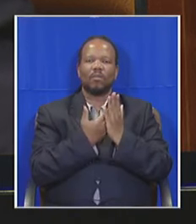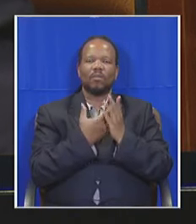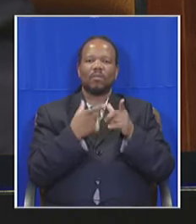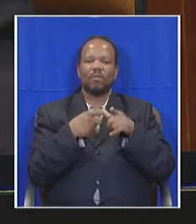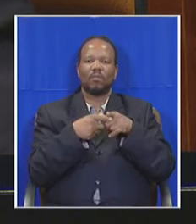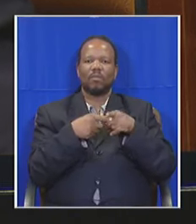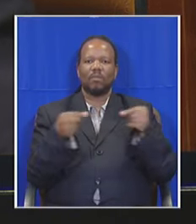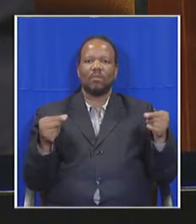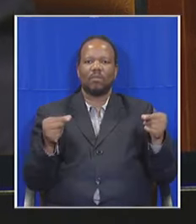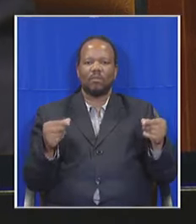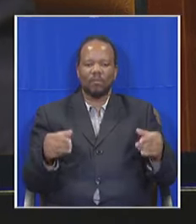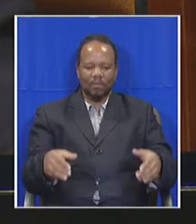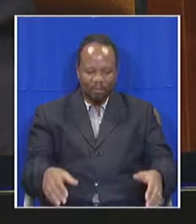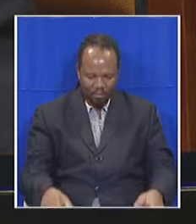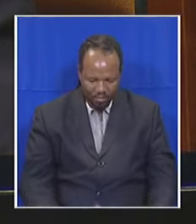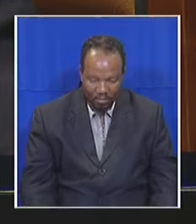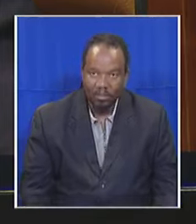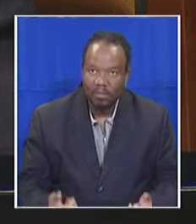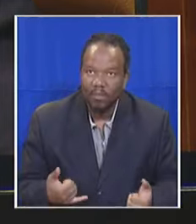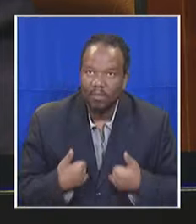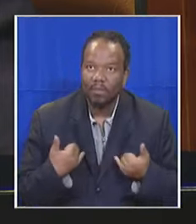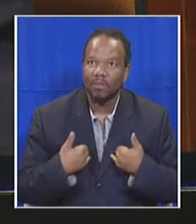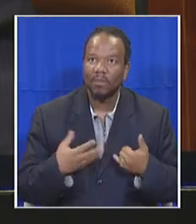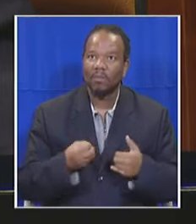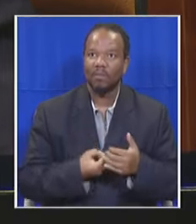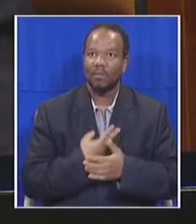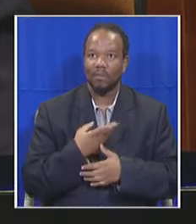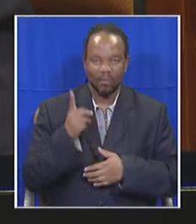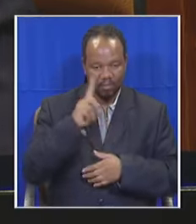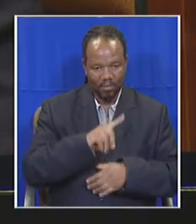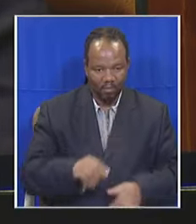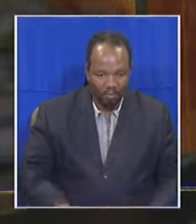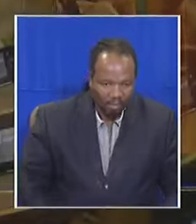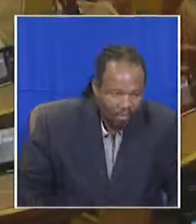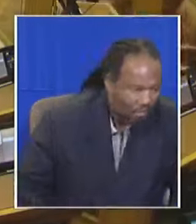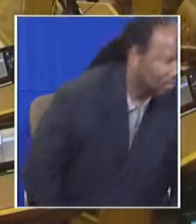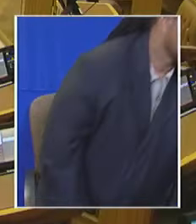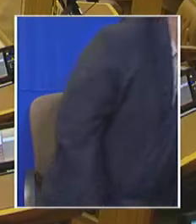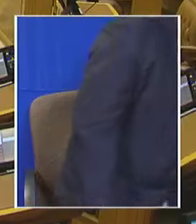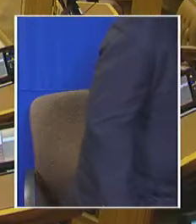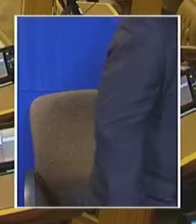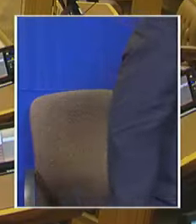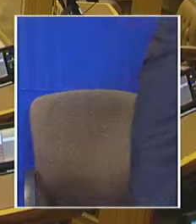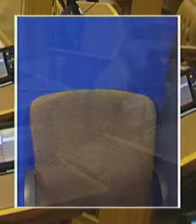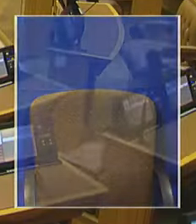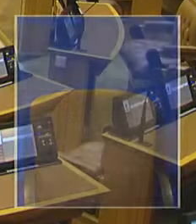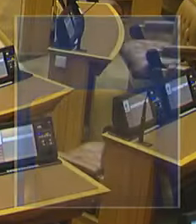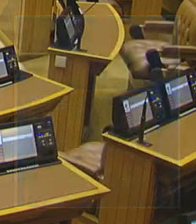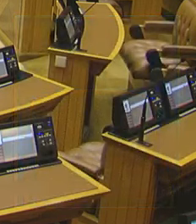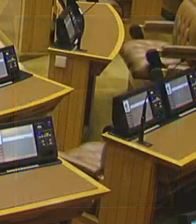business of the day. Enjoy your youth day. House is adjourned.